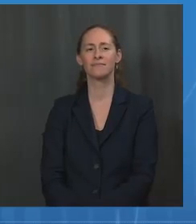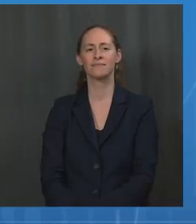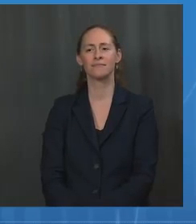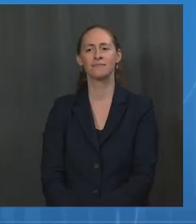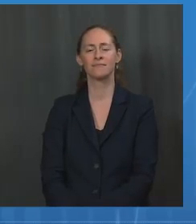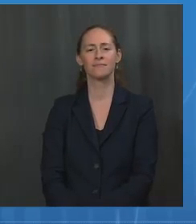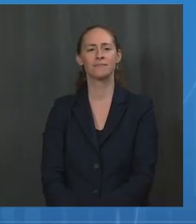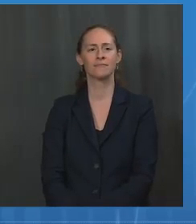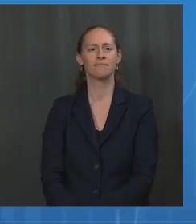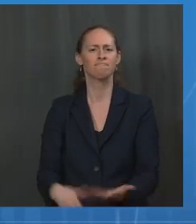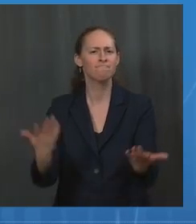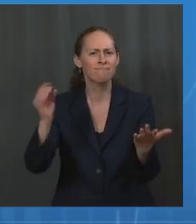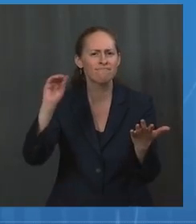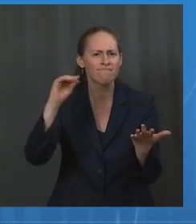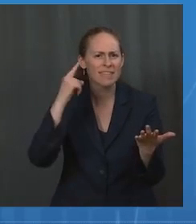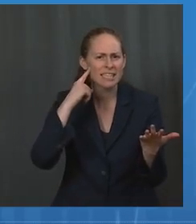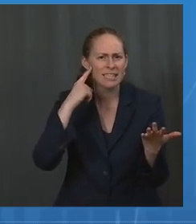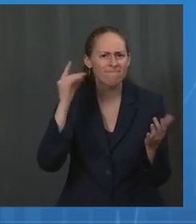I don't think we're hearing Liz.